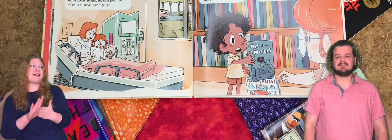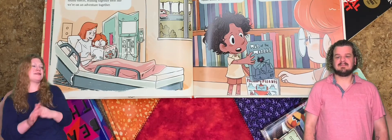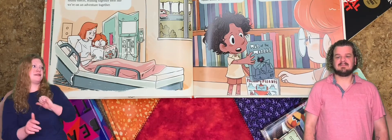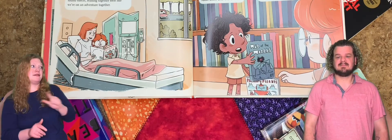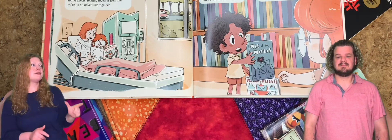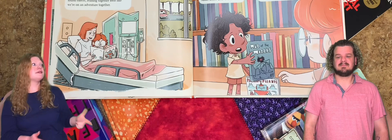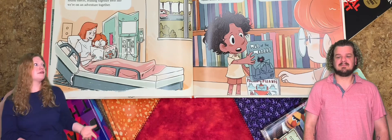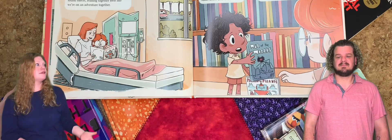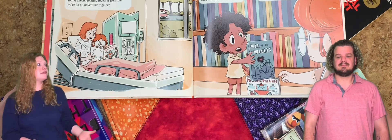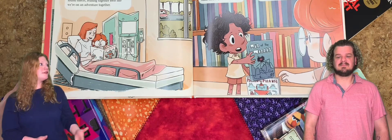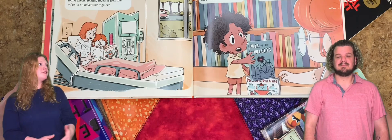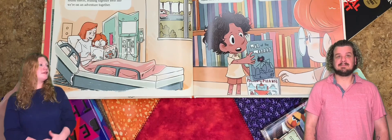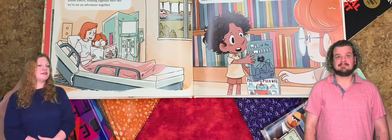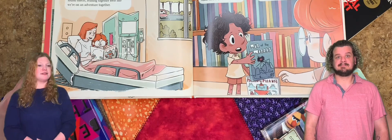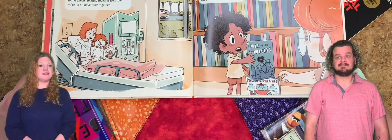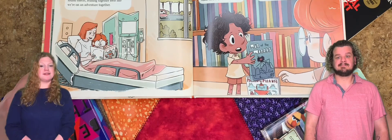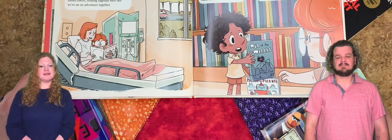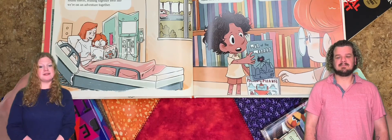very friendly at all.